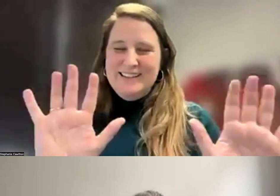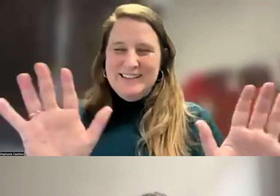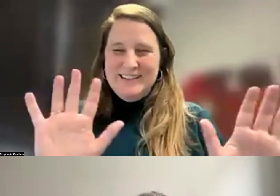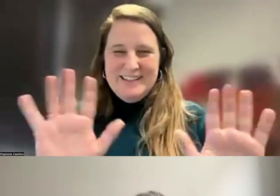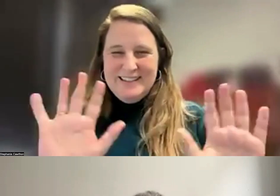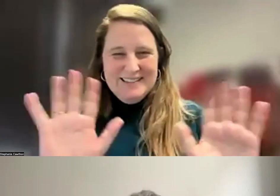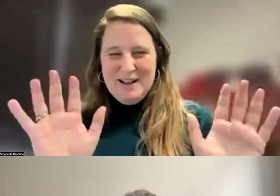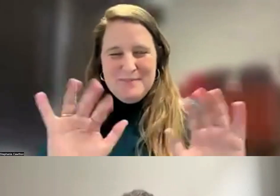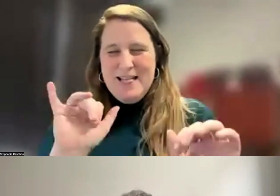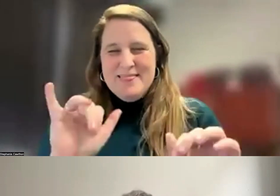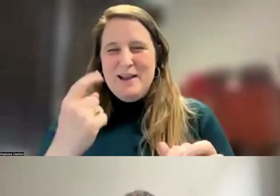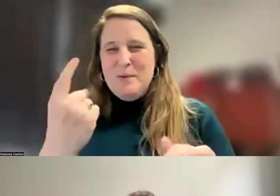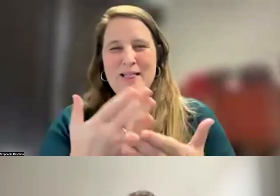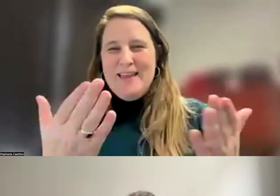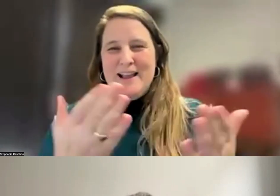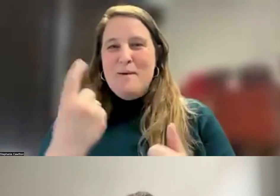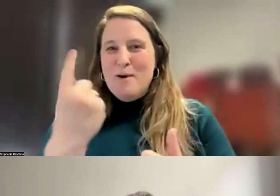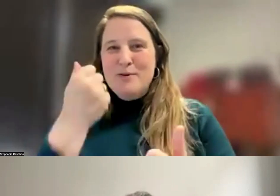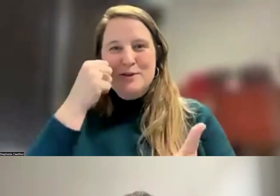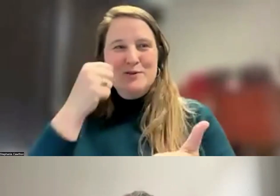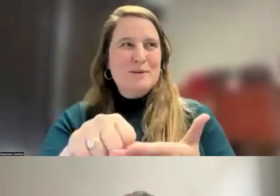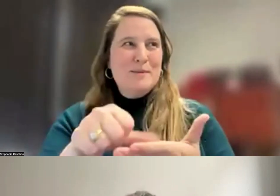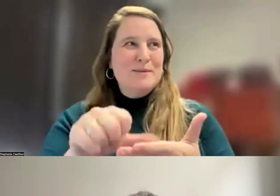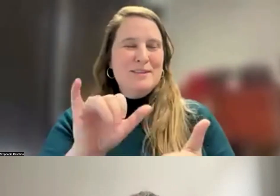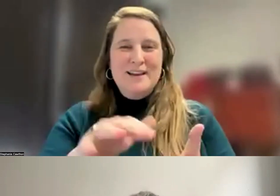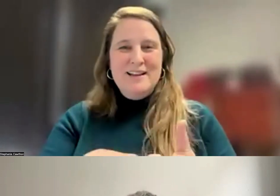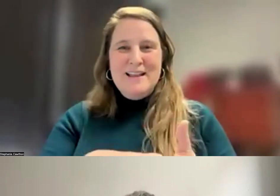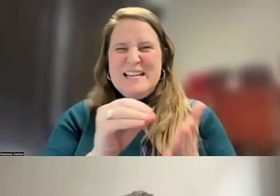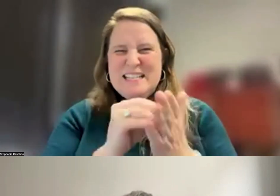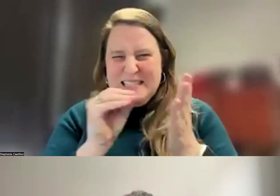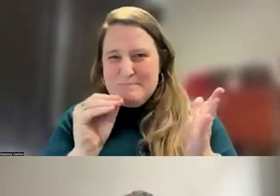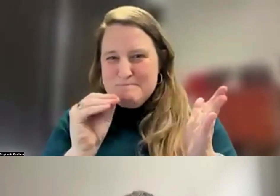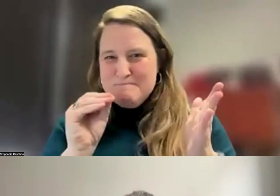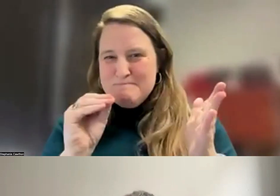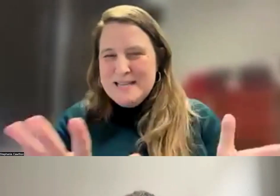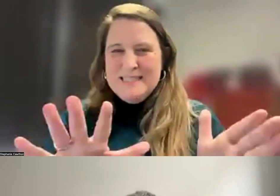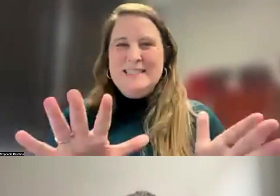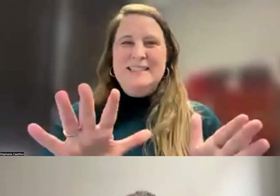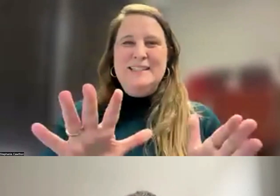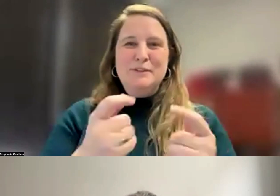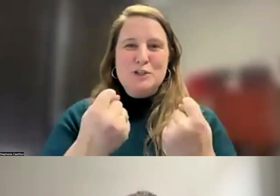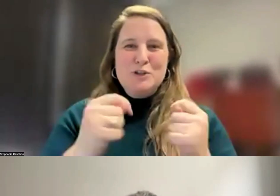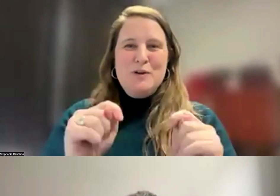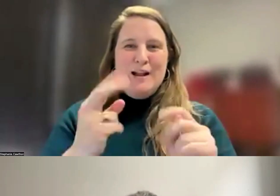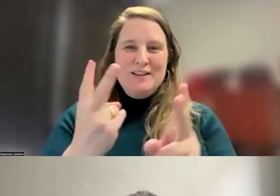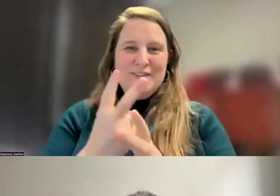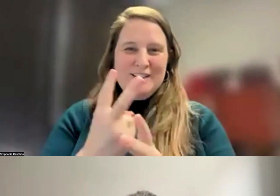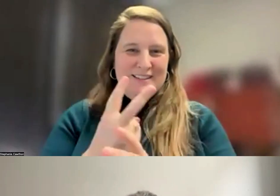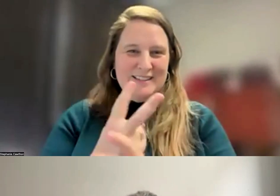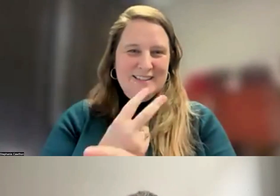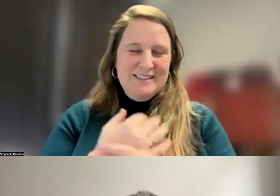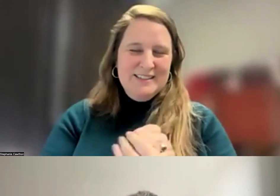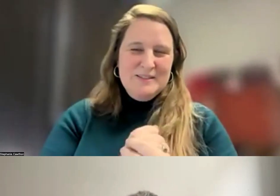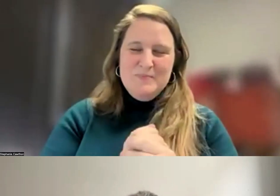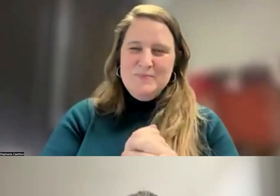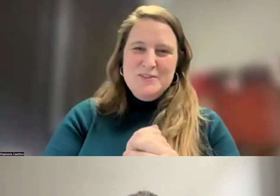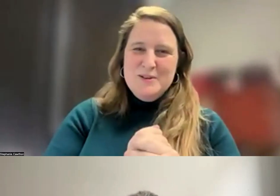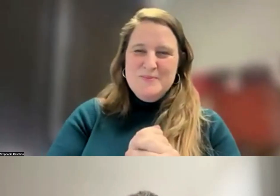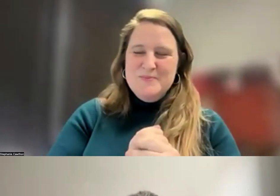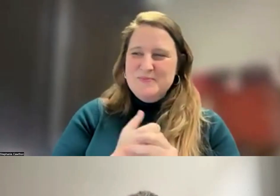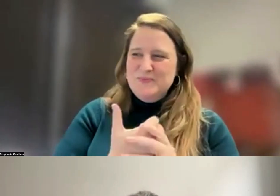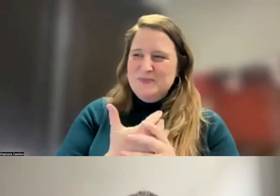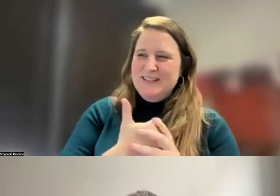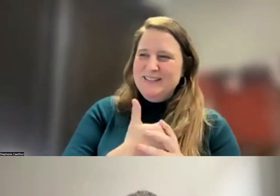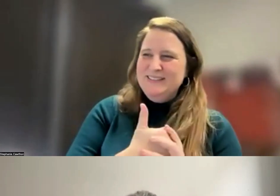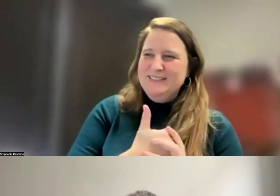a PDF. It's like, hey, that was one thing that I remember, like, and it was so expensive to try to figure